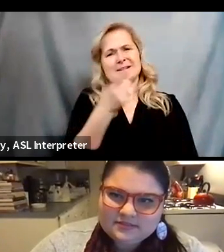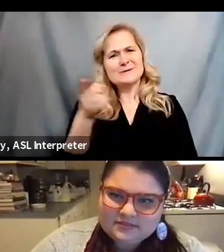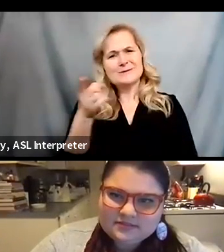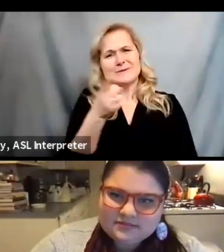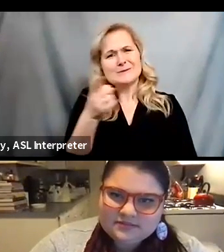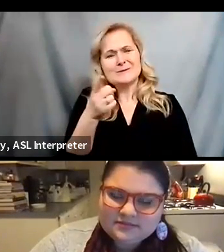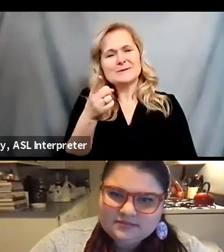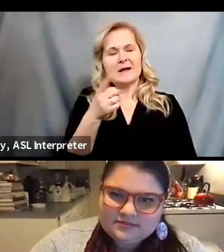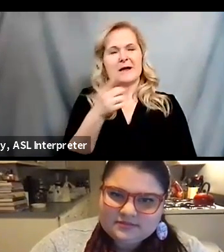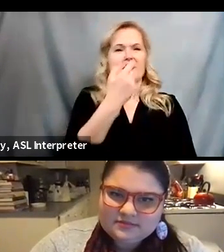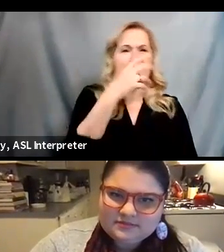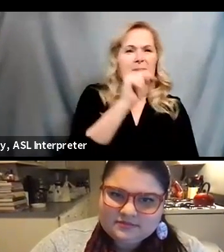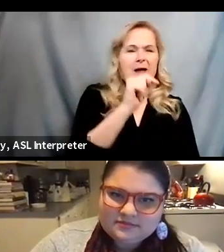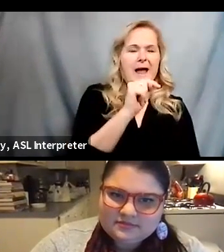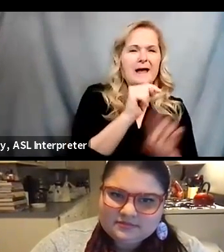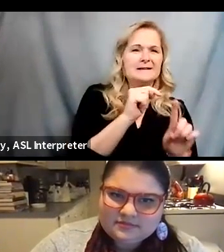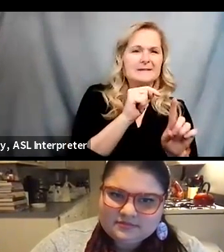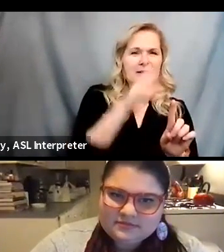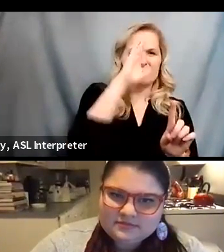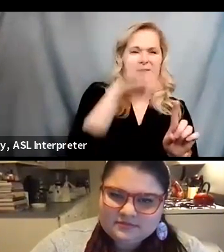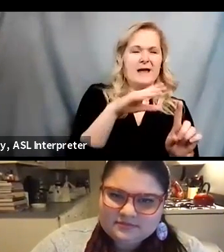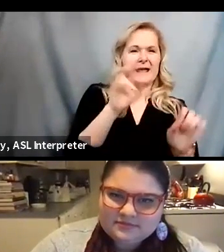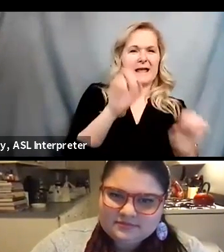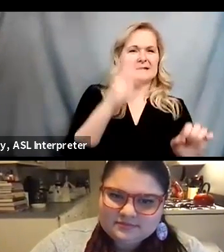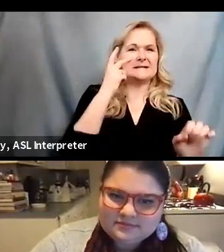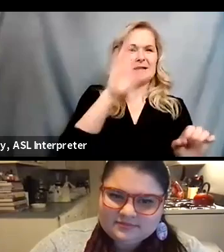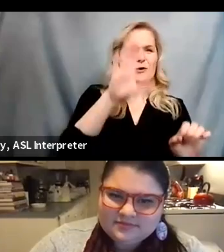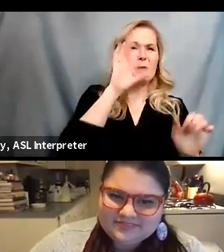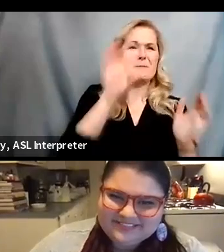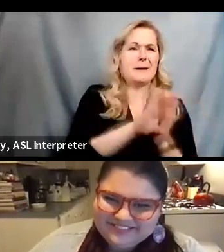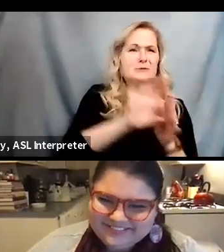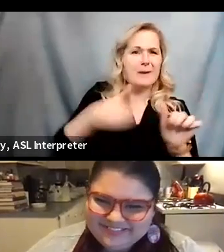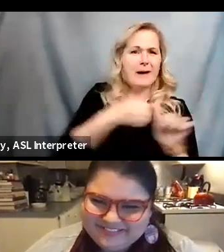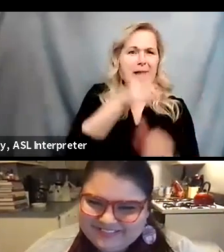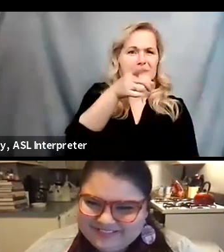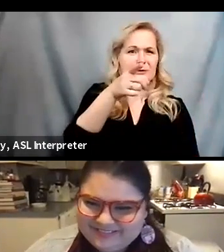killing me, Grant, to look at your picture.